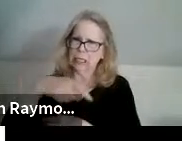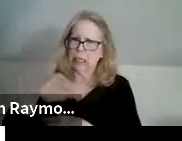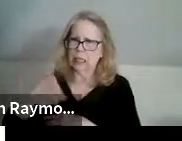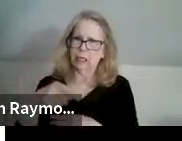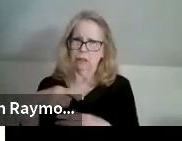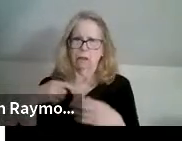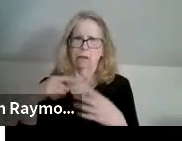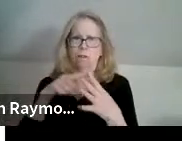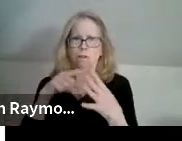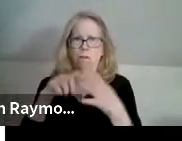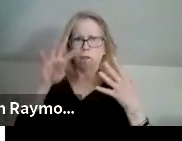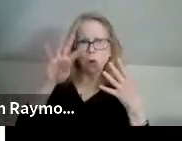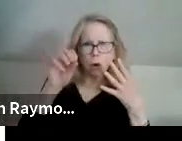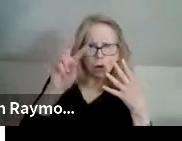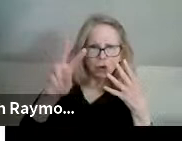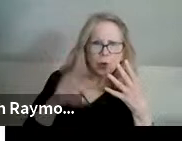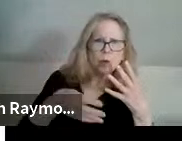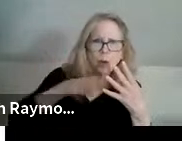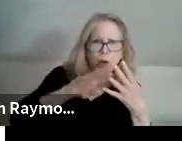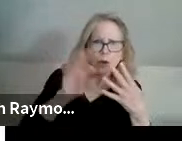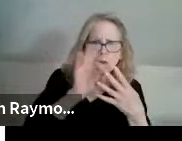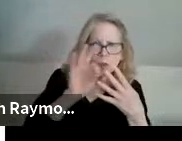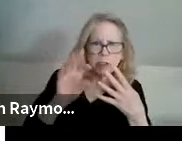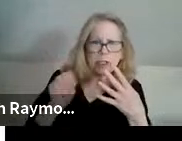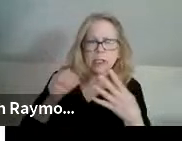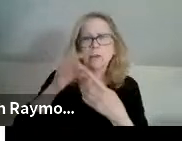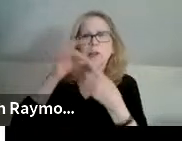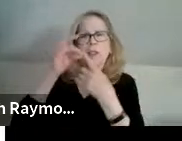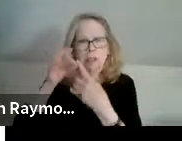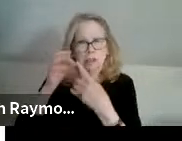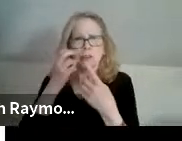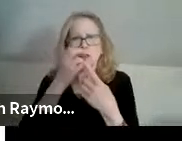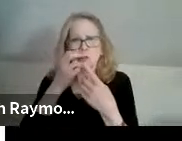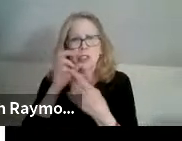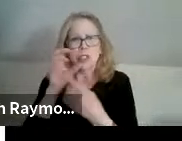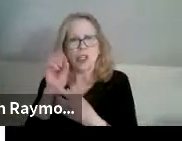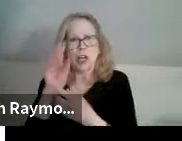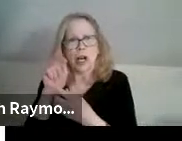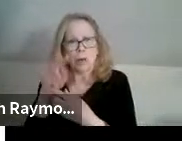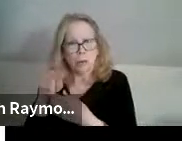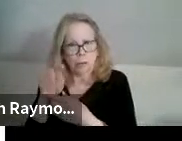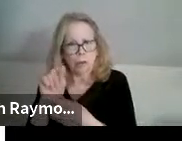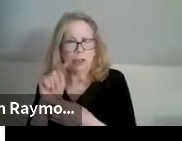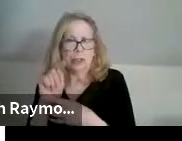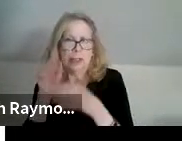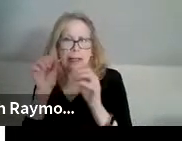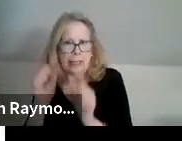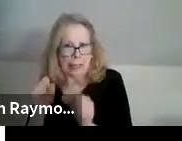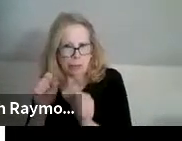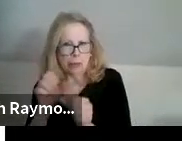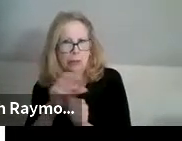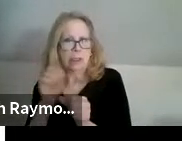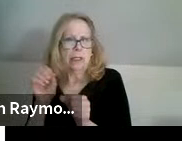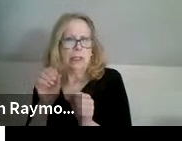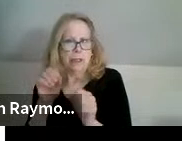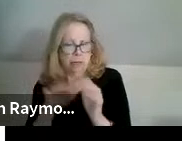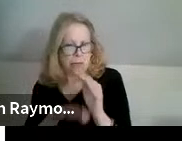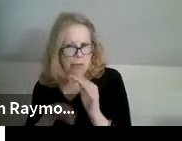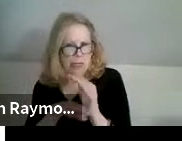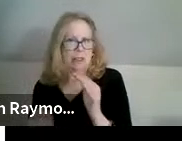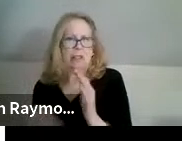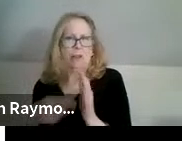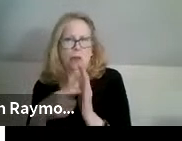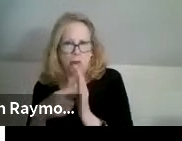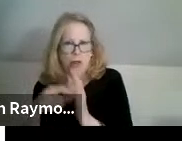are 402 closed functionality, in particular speech output enabled. The basic requirement being that ICT with